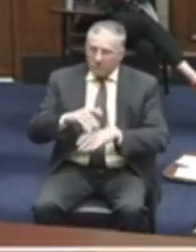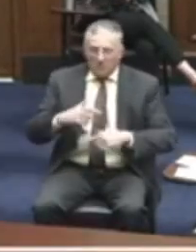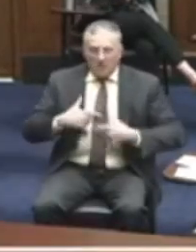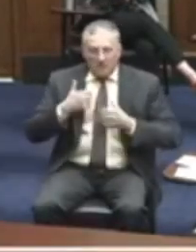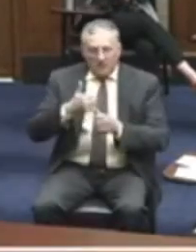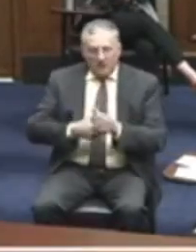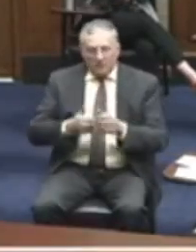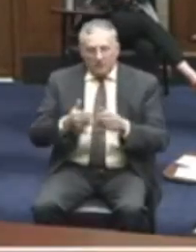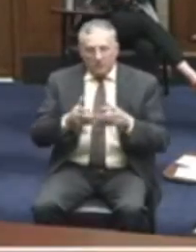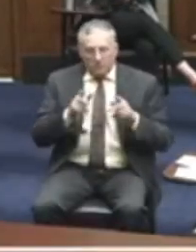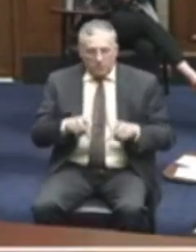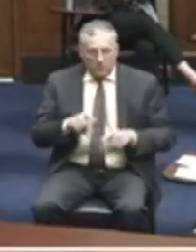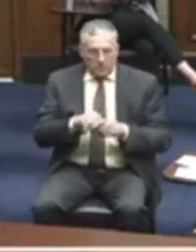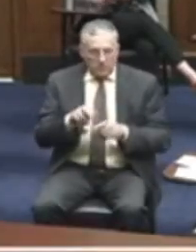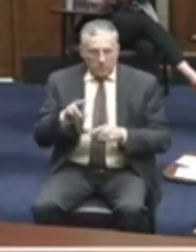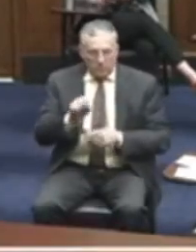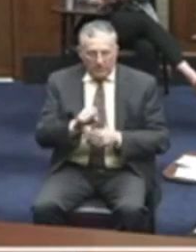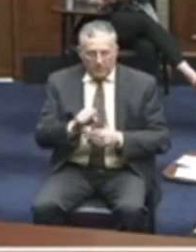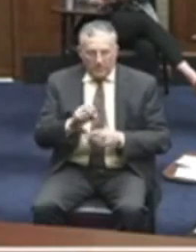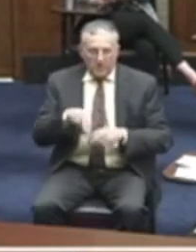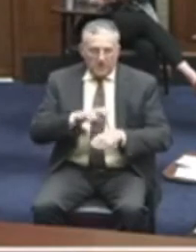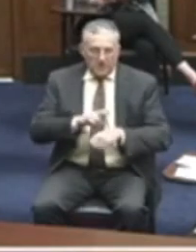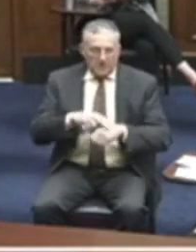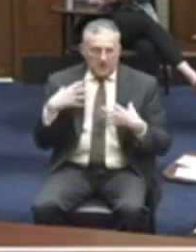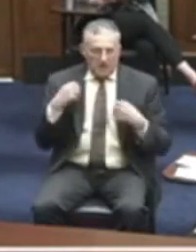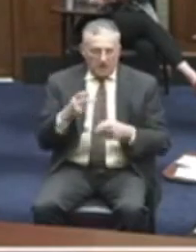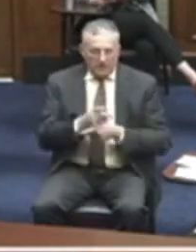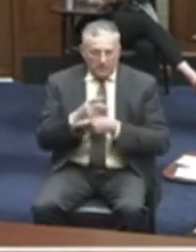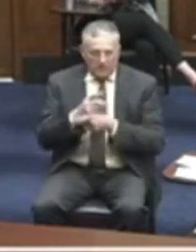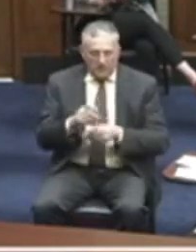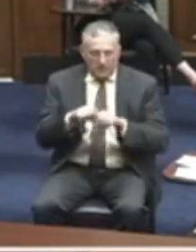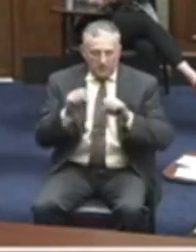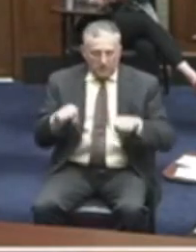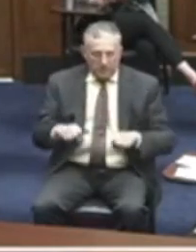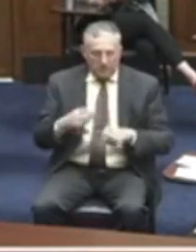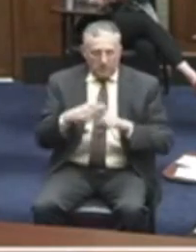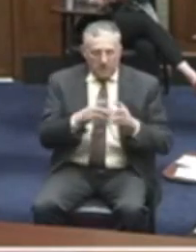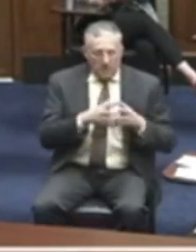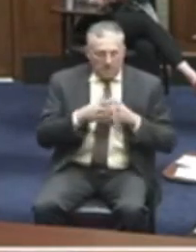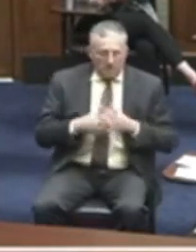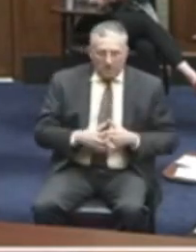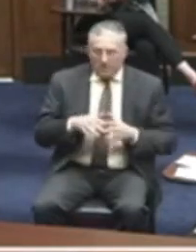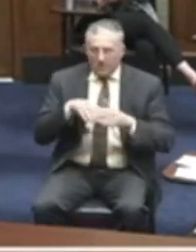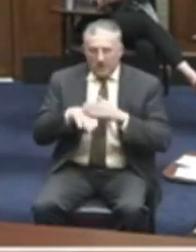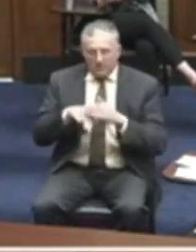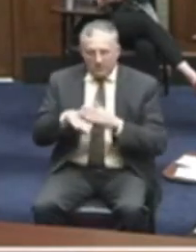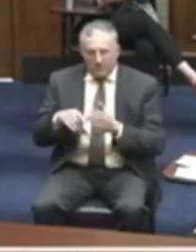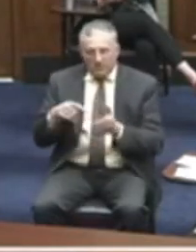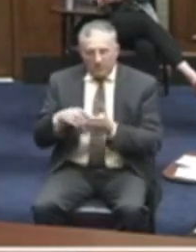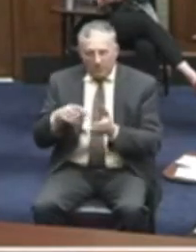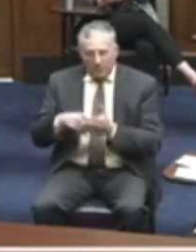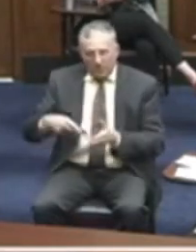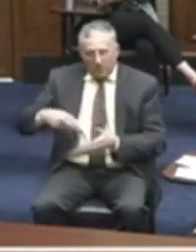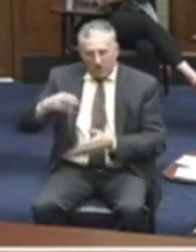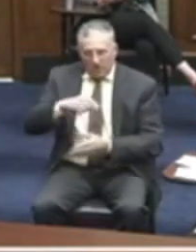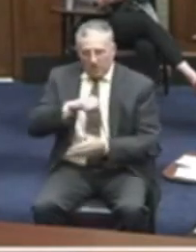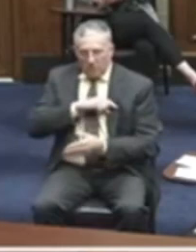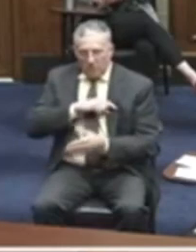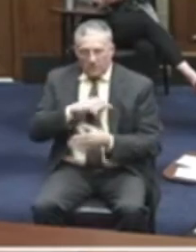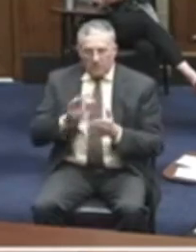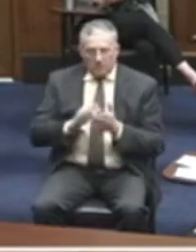States, our nation's health care system, and Americans' access to affordable, high-quality medical